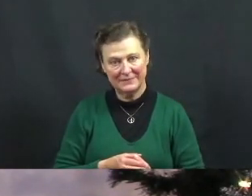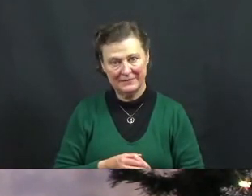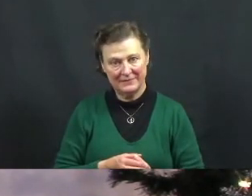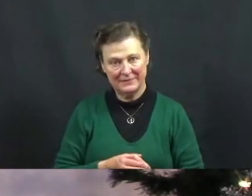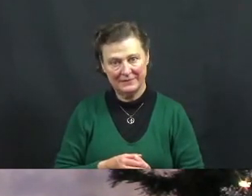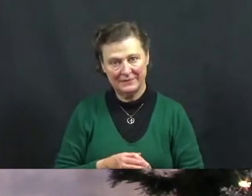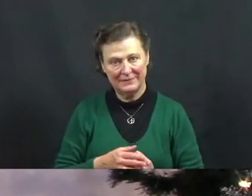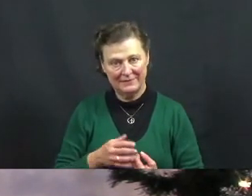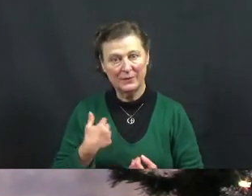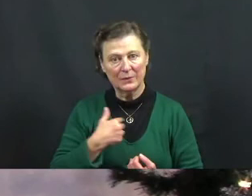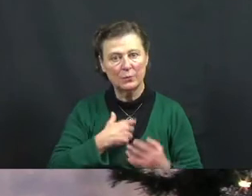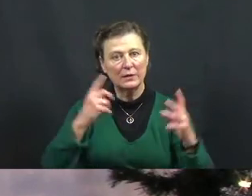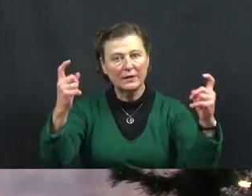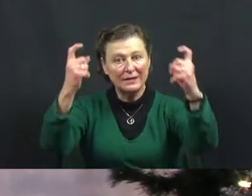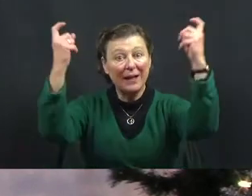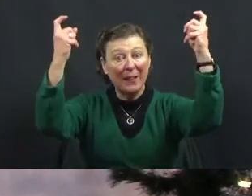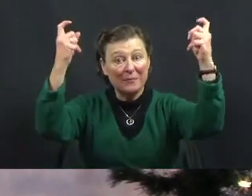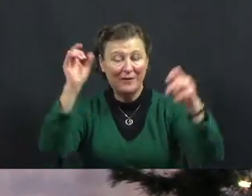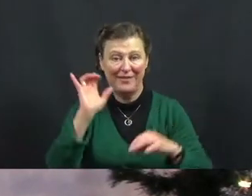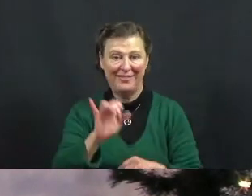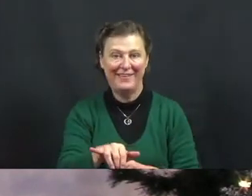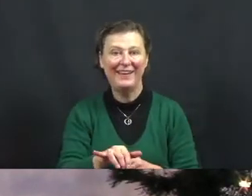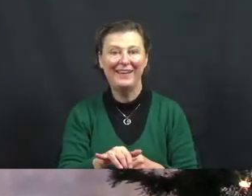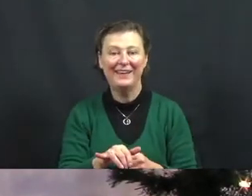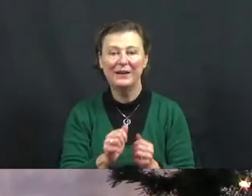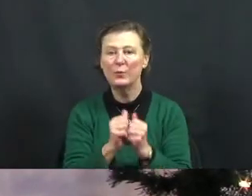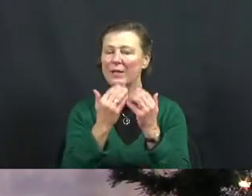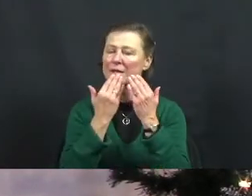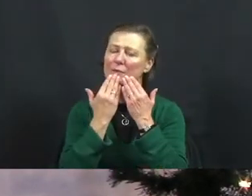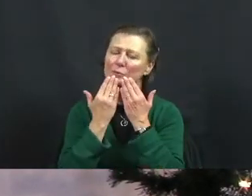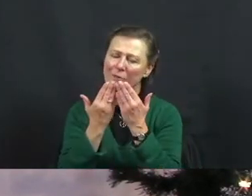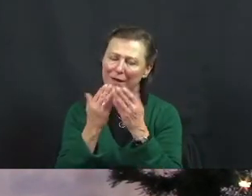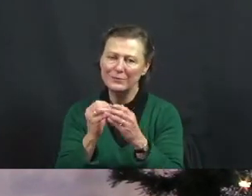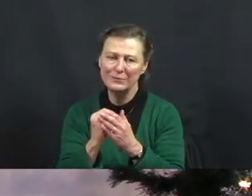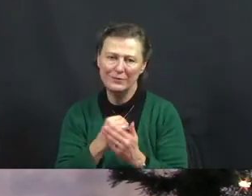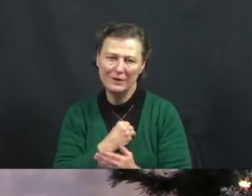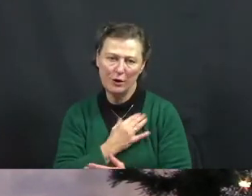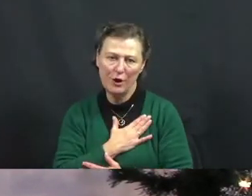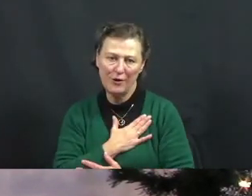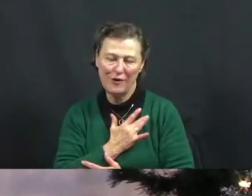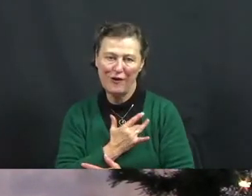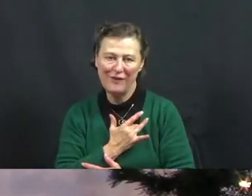And we celebrate this with gratitude in our hearts.